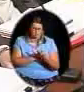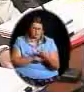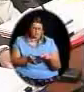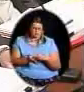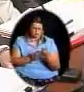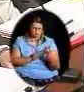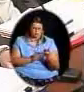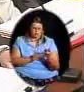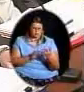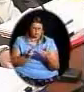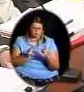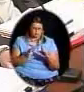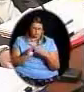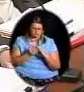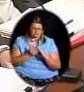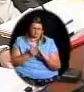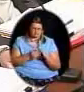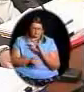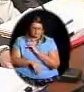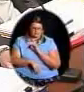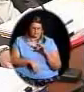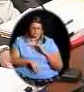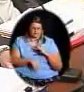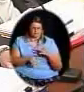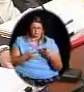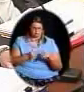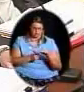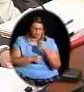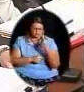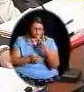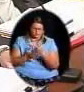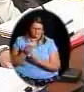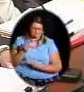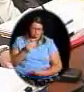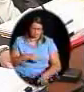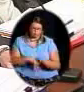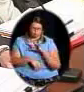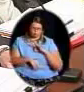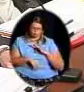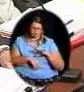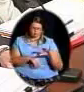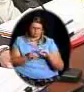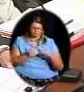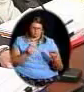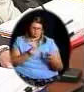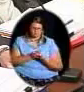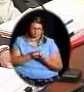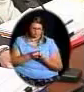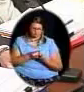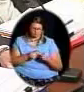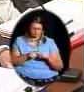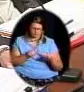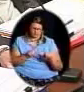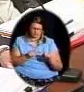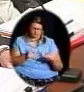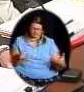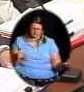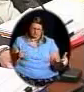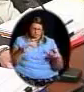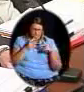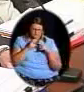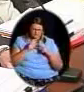and the developer to try to understand both of these benefit districts. What was unusual is the way in which the assessment was